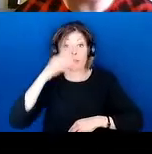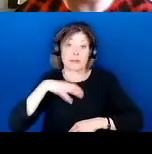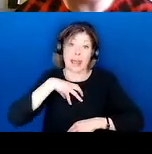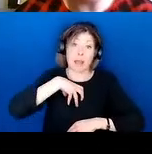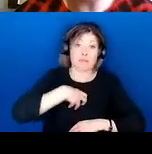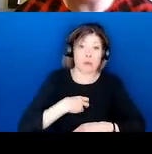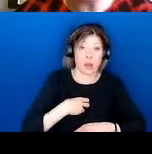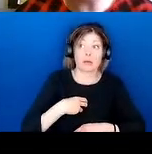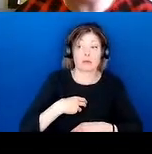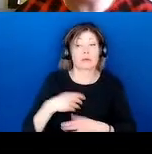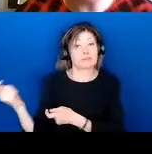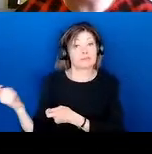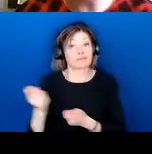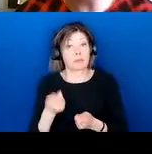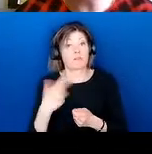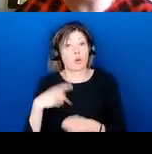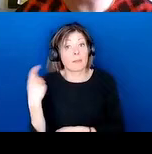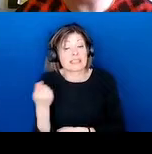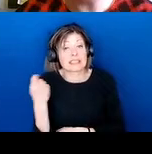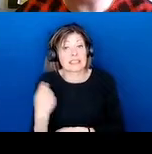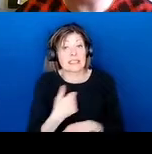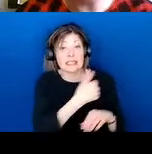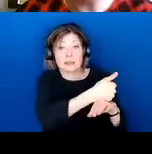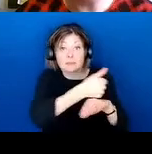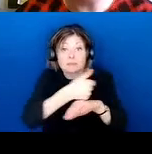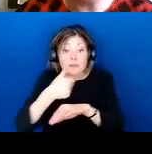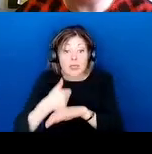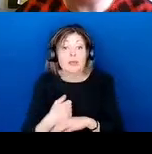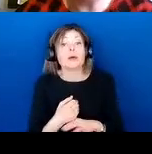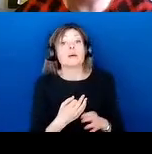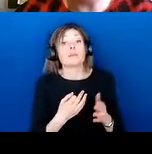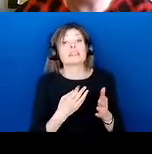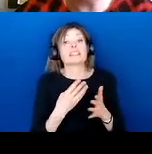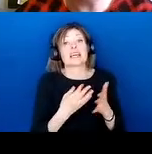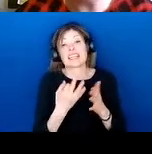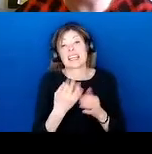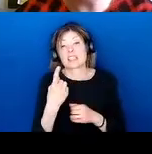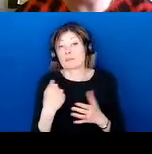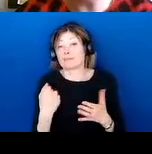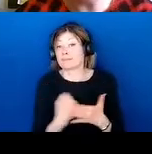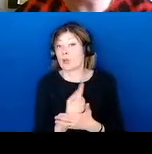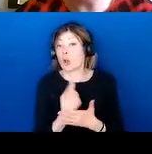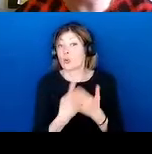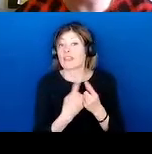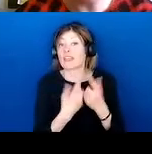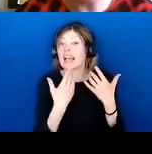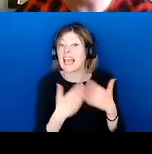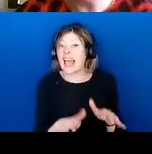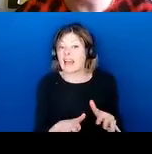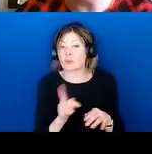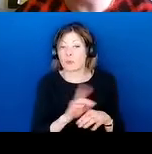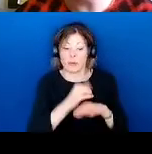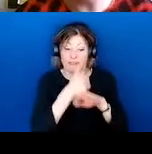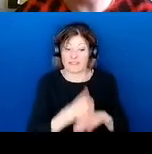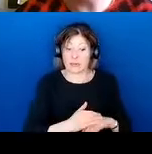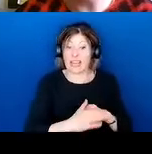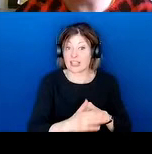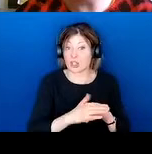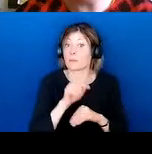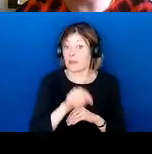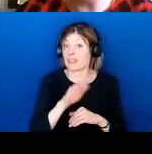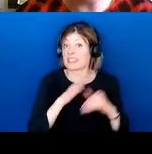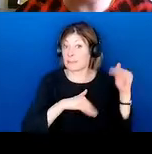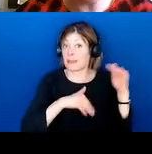remained of the temple in 1981 was its foundations, and it's the latest building to be reconstructed, finishing